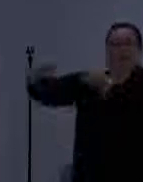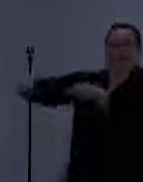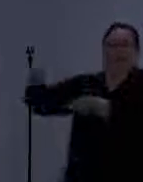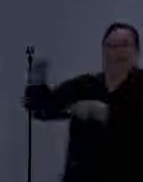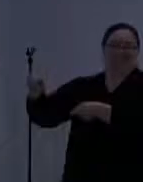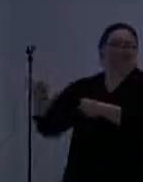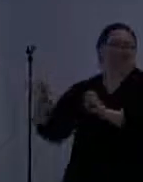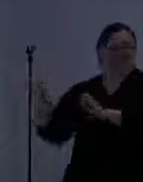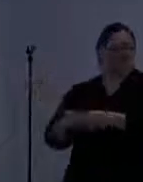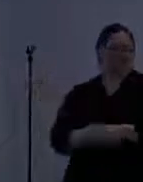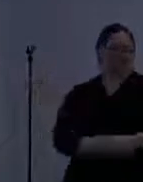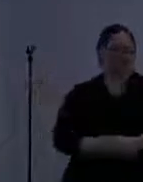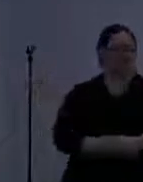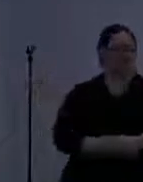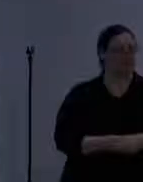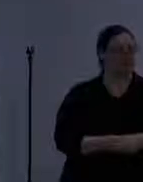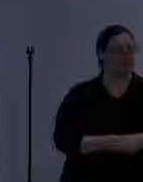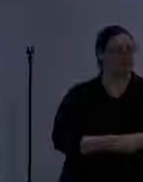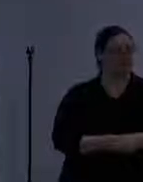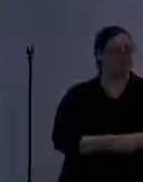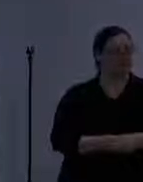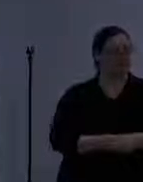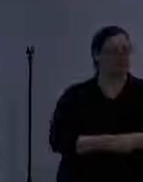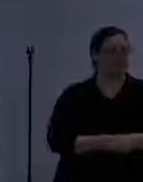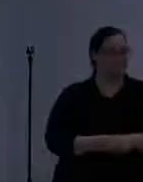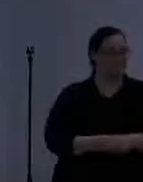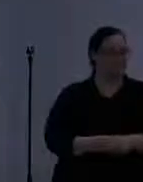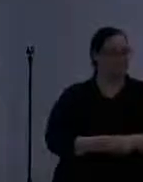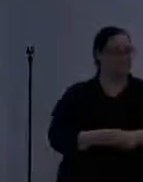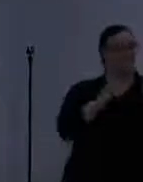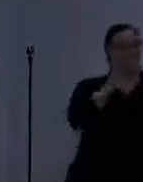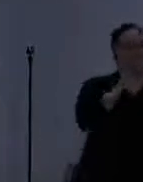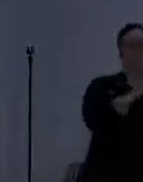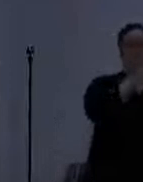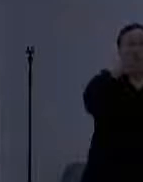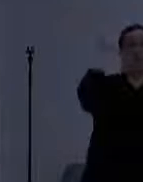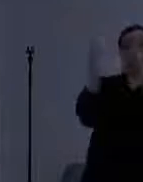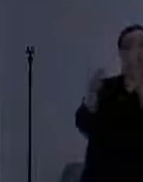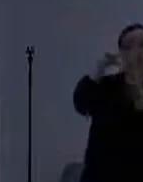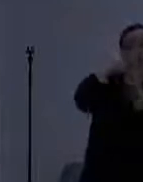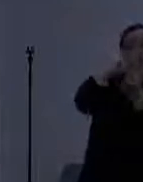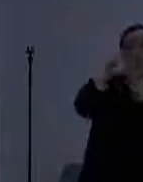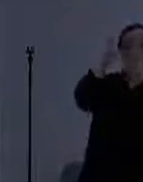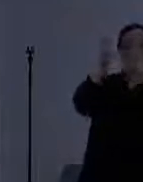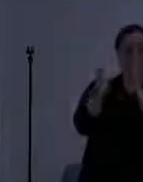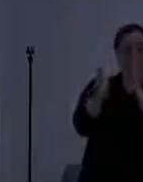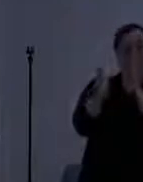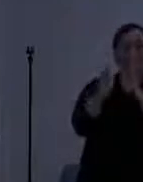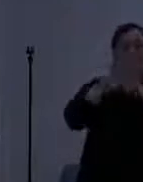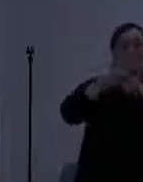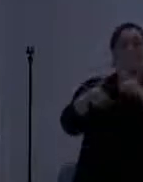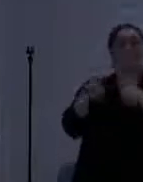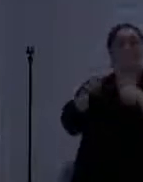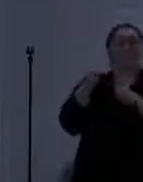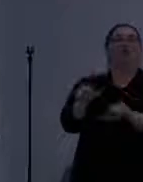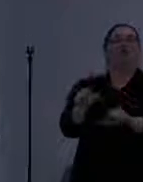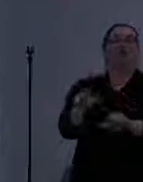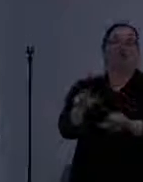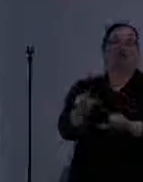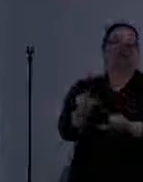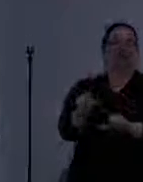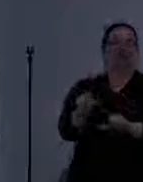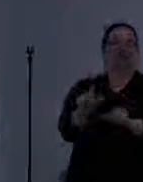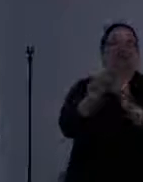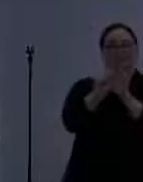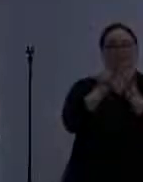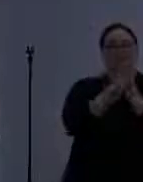The other part of that safeguarding framework is the preventative safeguards. So that starts to become part of the